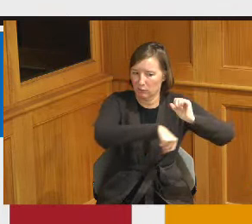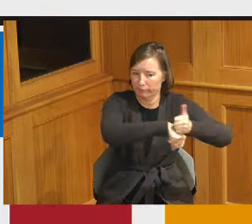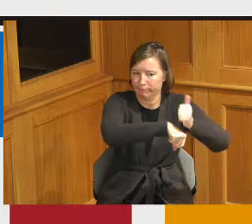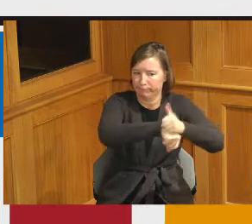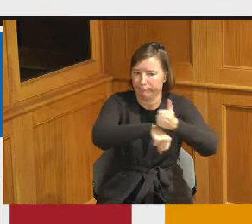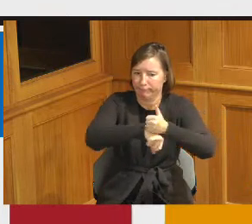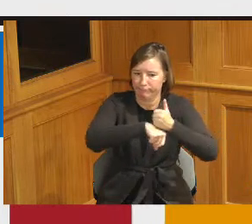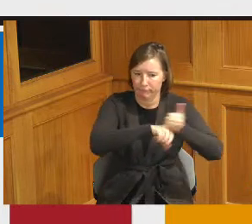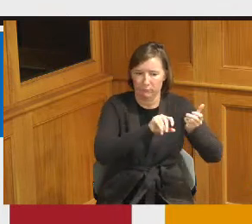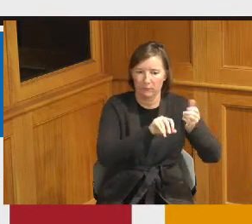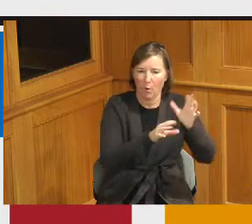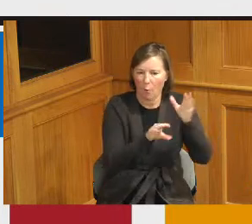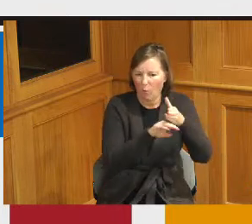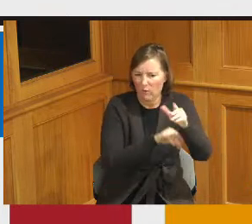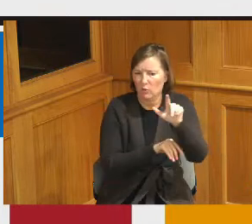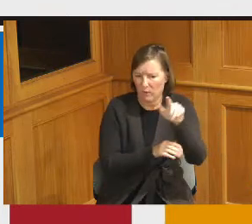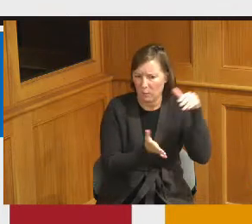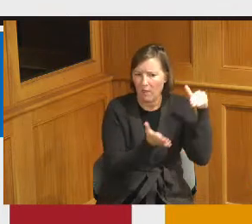Hamilton County.